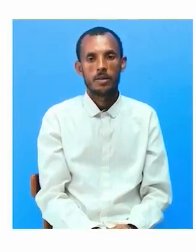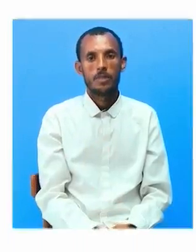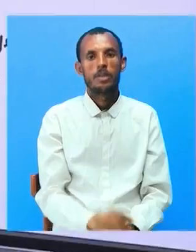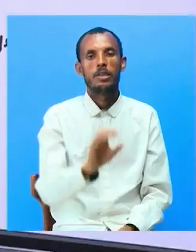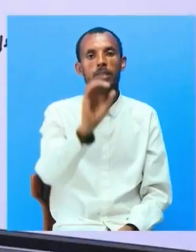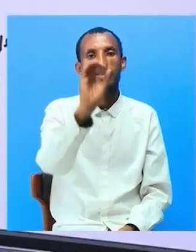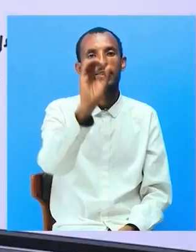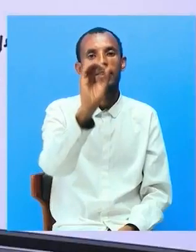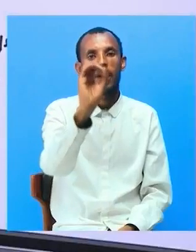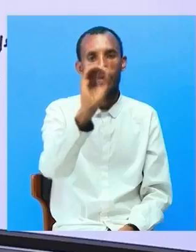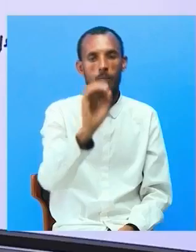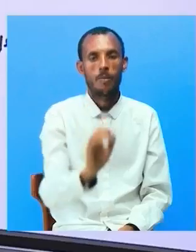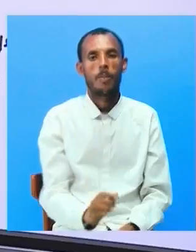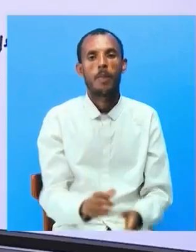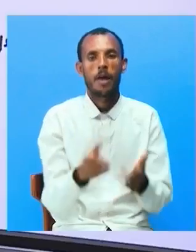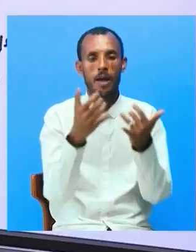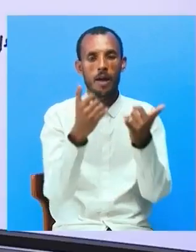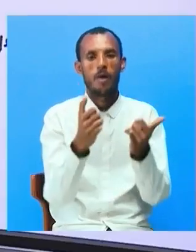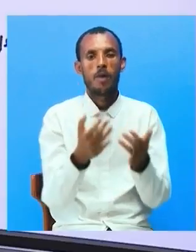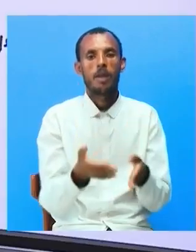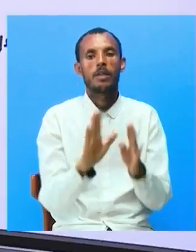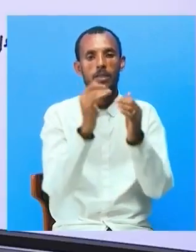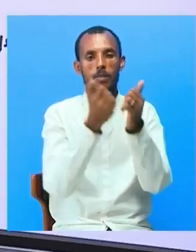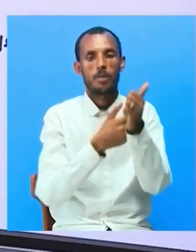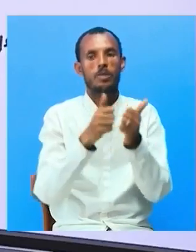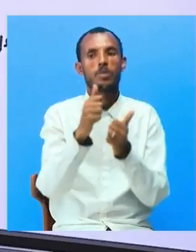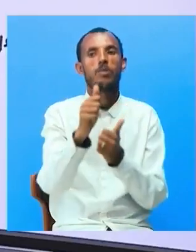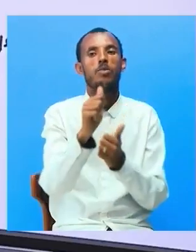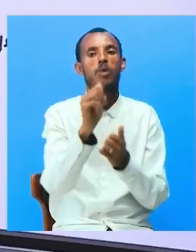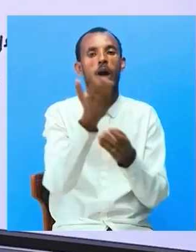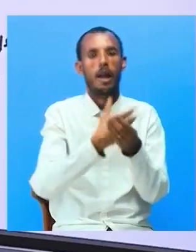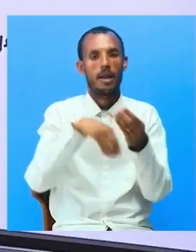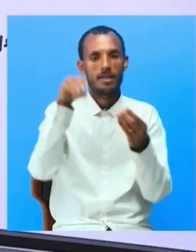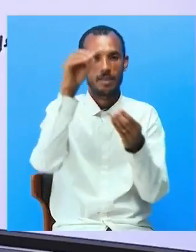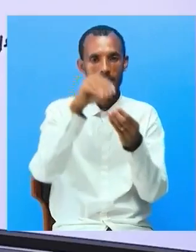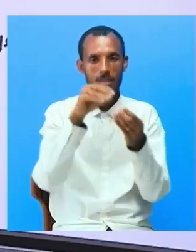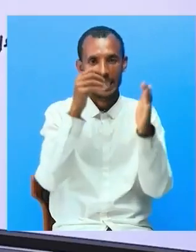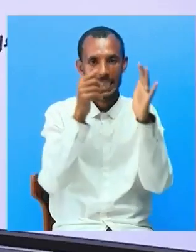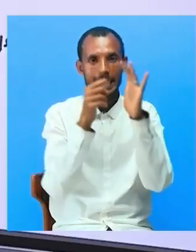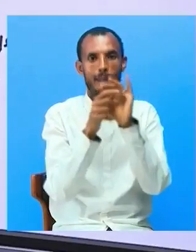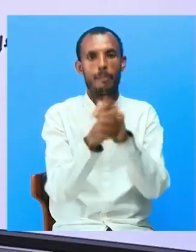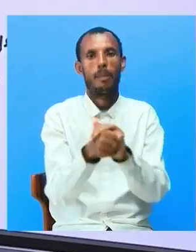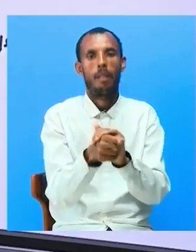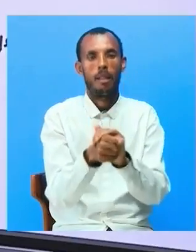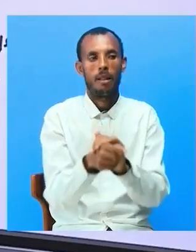0. Now, let's proceed to additional examples.